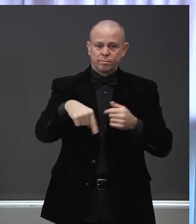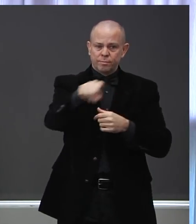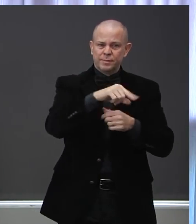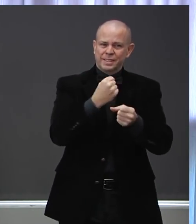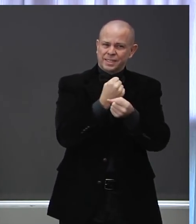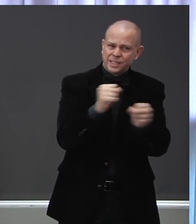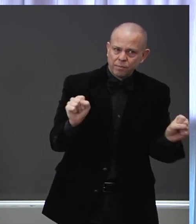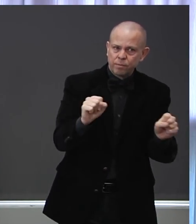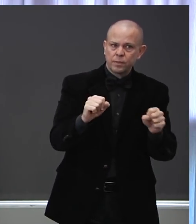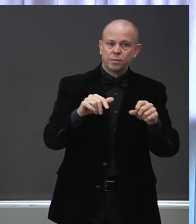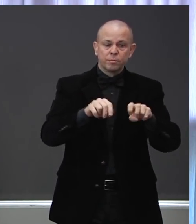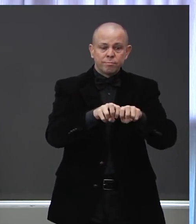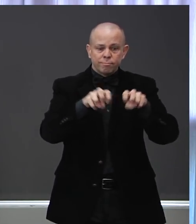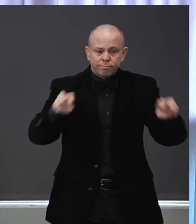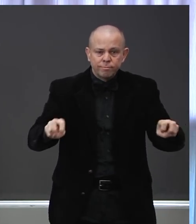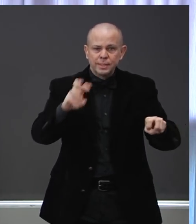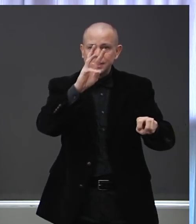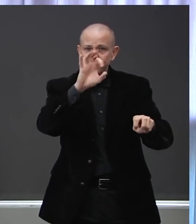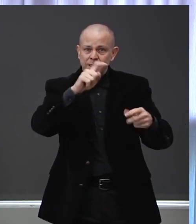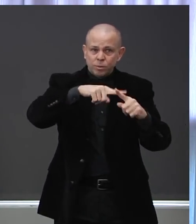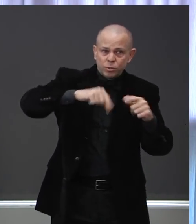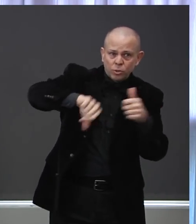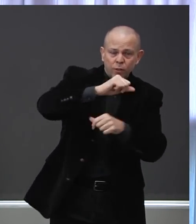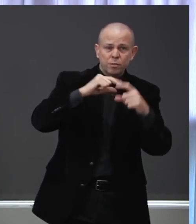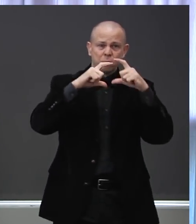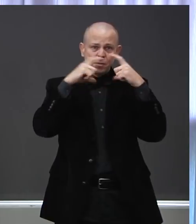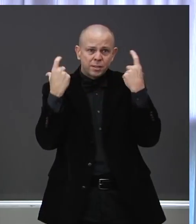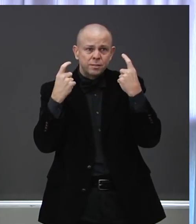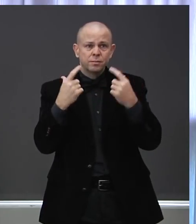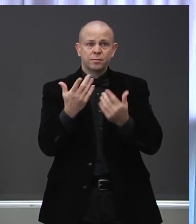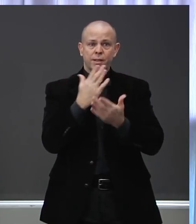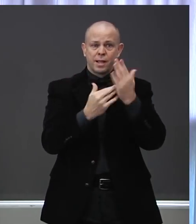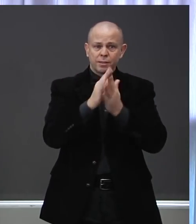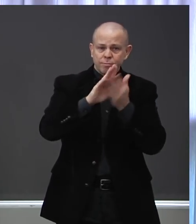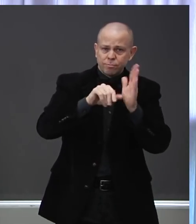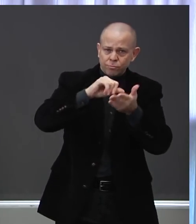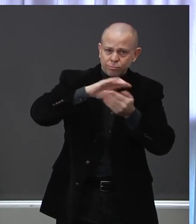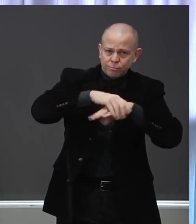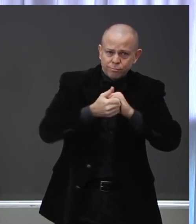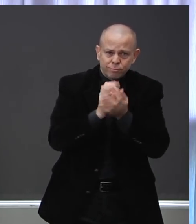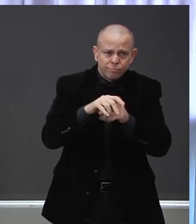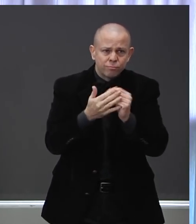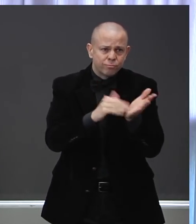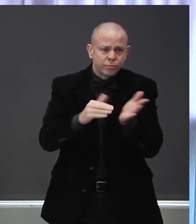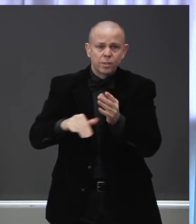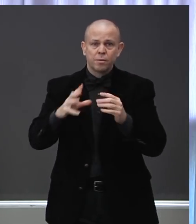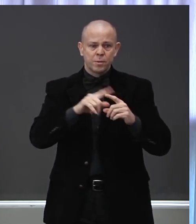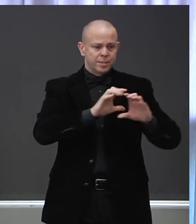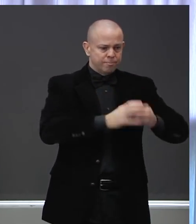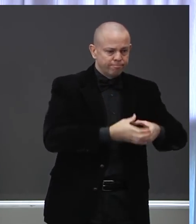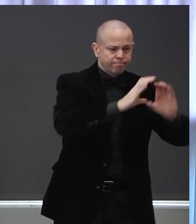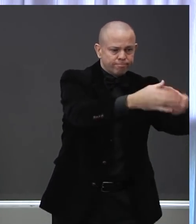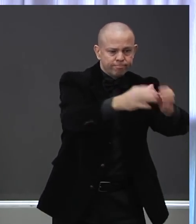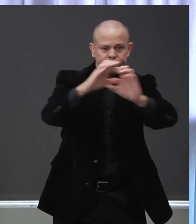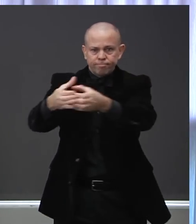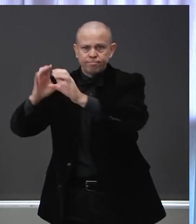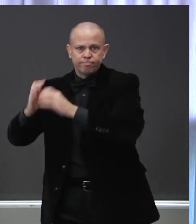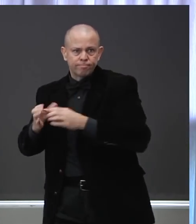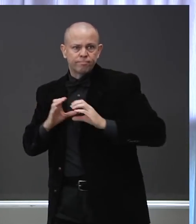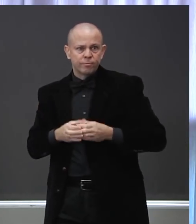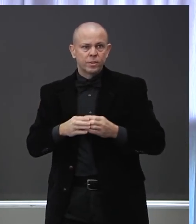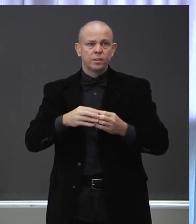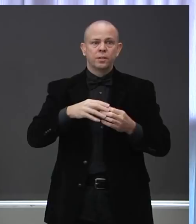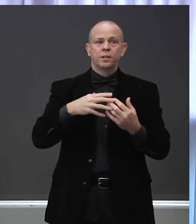face coverings, hand hygiene, cohorting, cleaning and disinfecting, airflow and ventilation, and